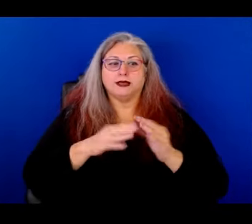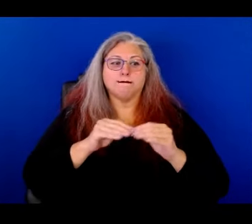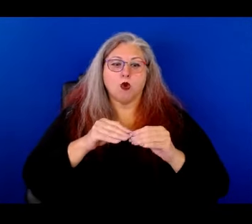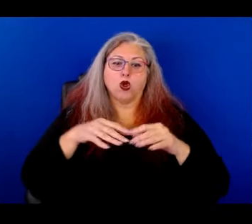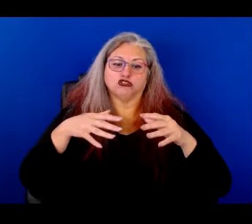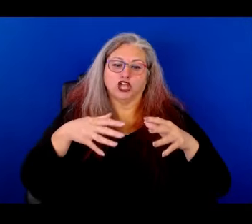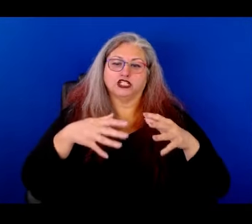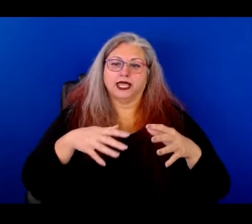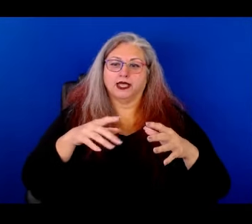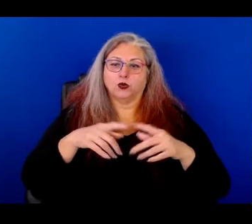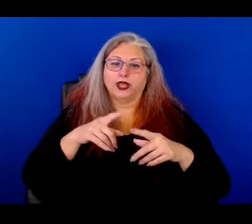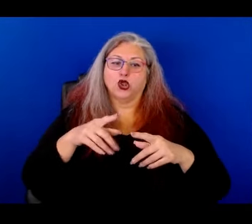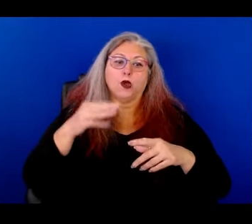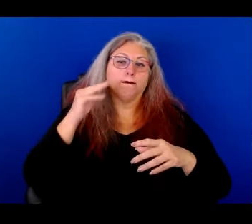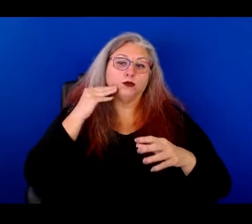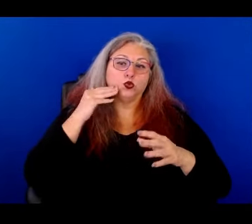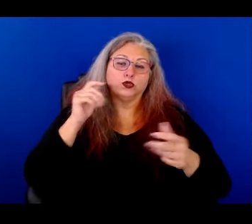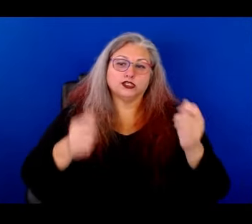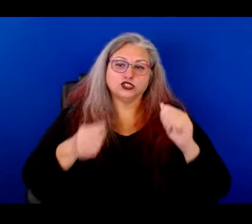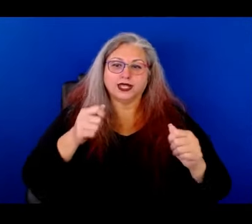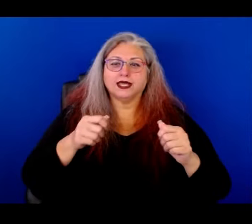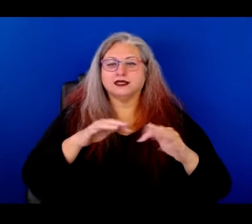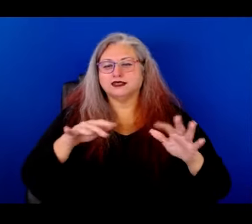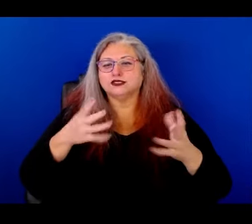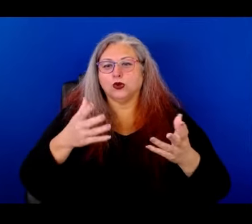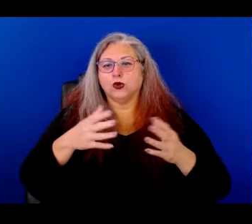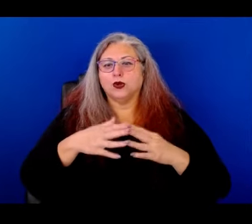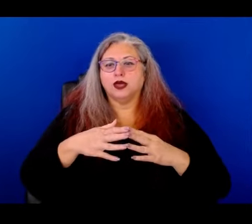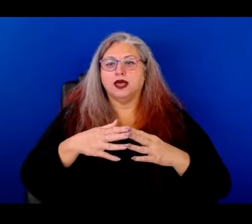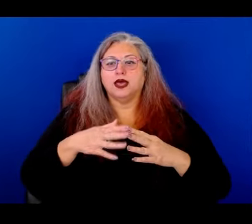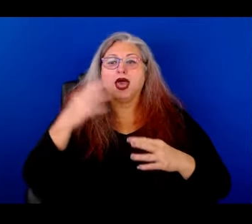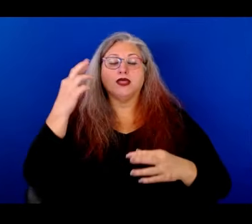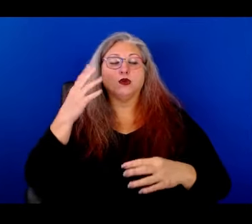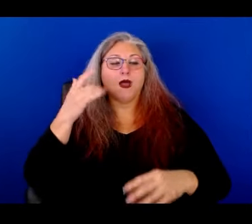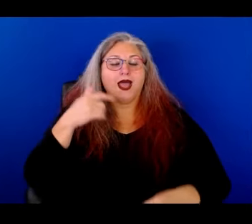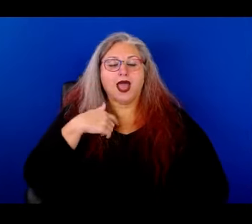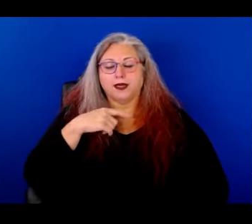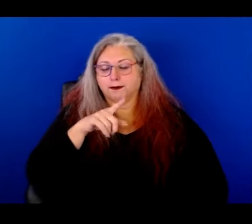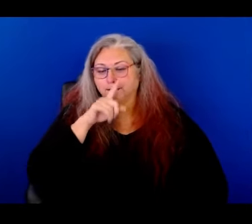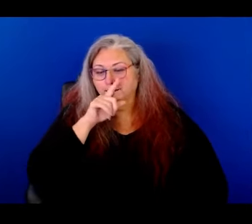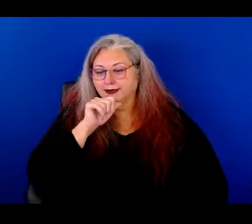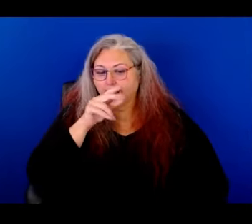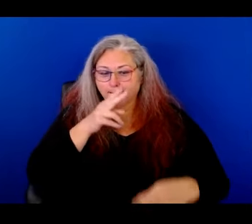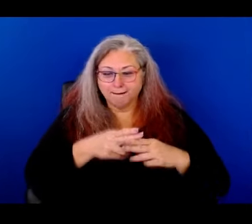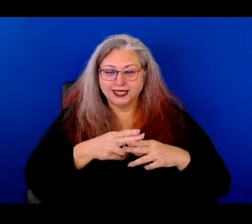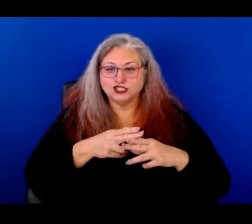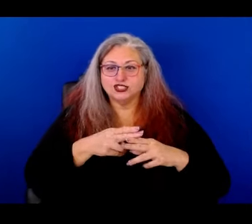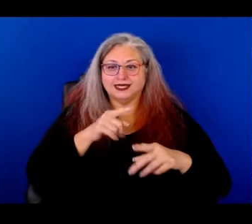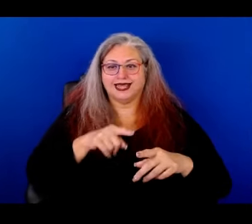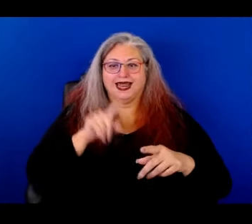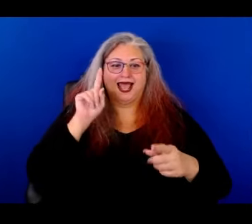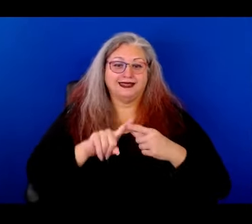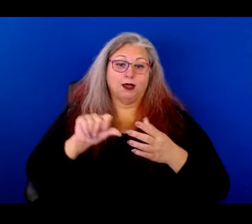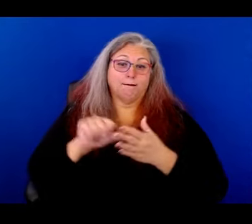shaky as her mood changes and so on and so forth. And the reason I didn't mention the disability till the